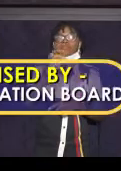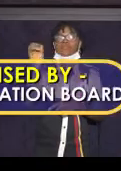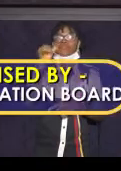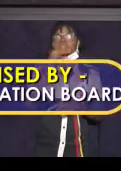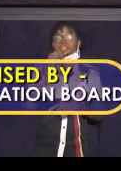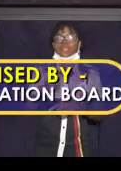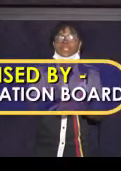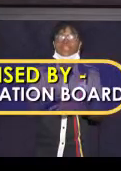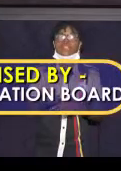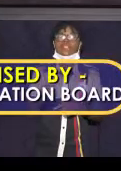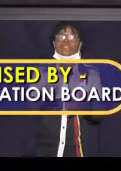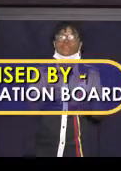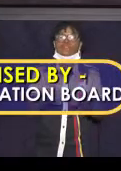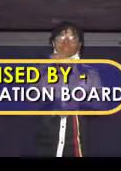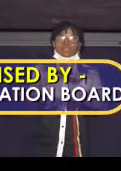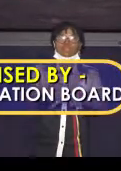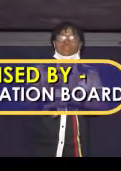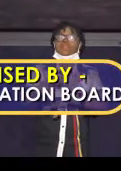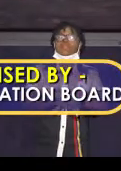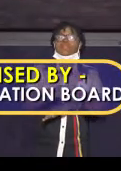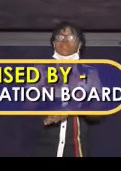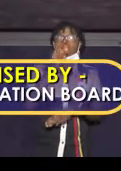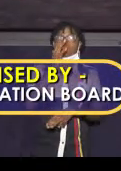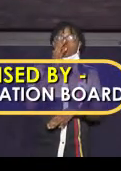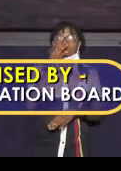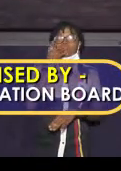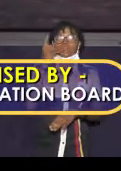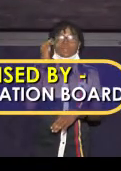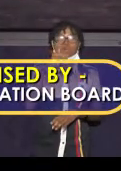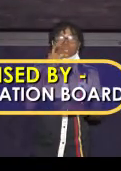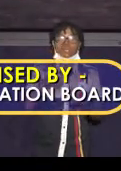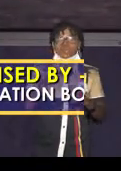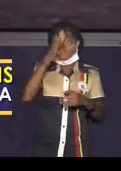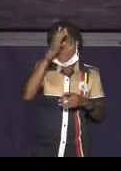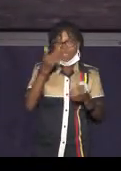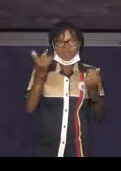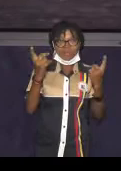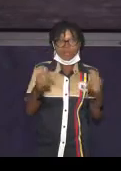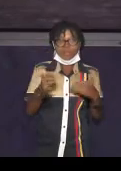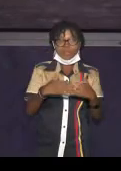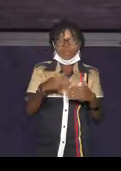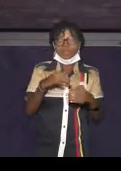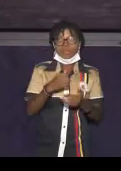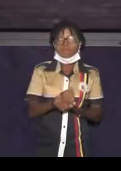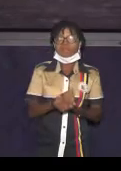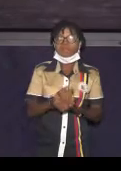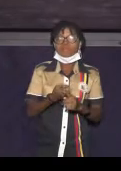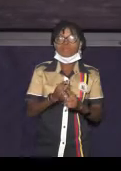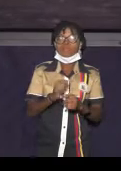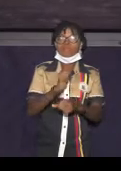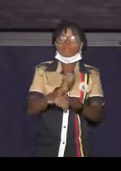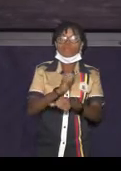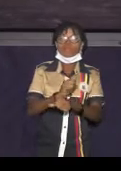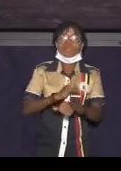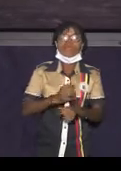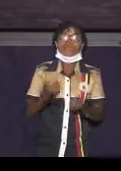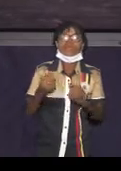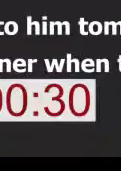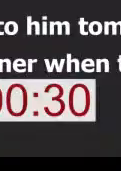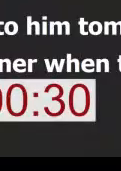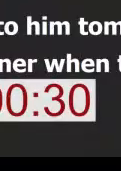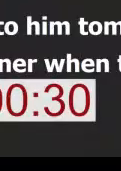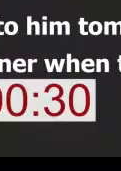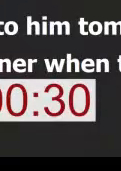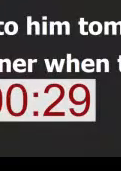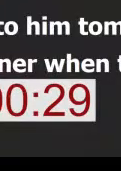following sentences. In the next 30 seconds, please capture this assignment and I'll be back to sign off.